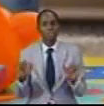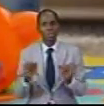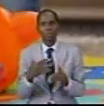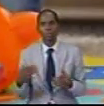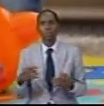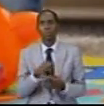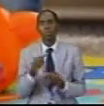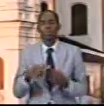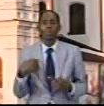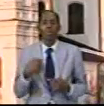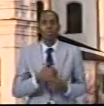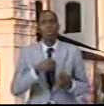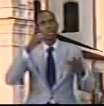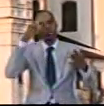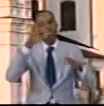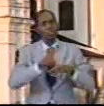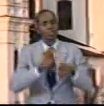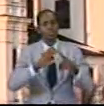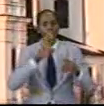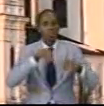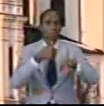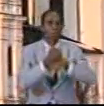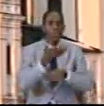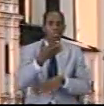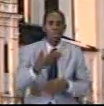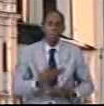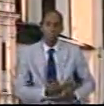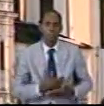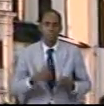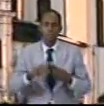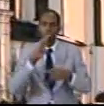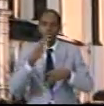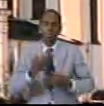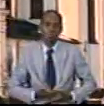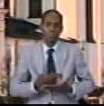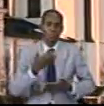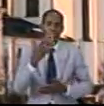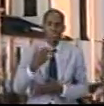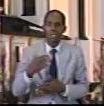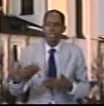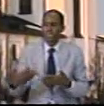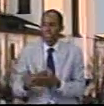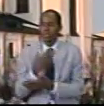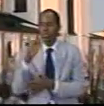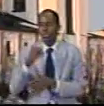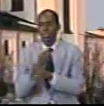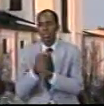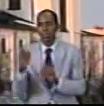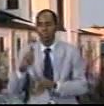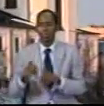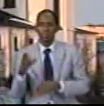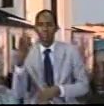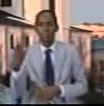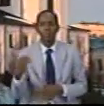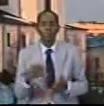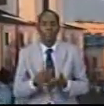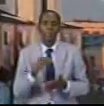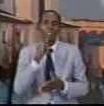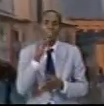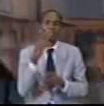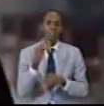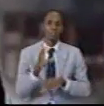be planted here and babies to be born there and converts to be raised there and those converts to be disciples there. It is the